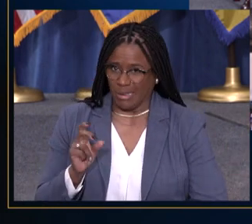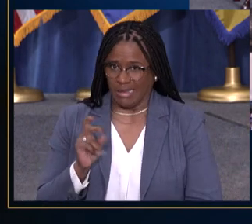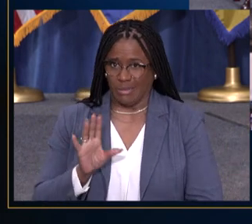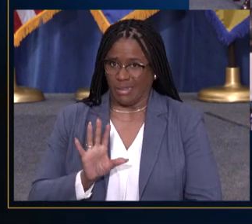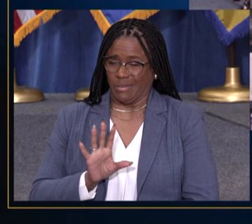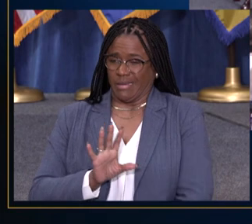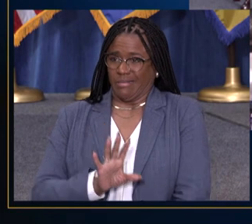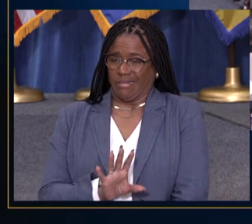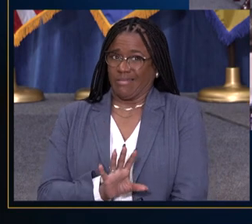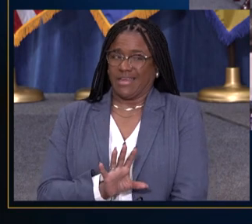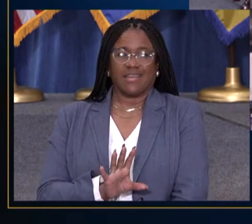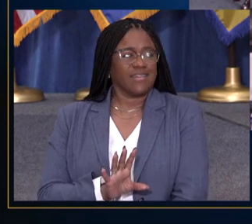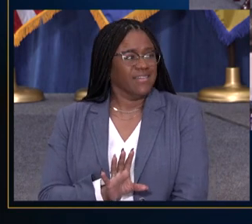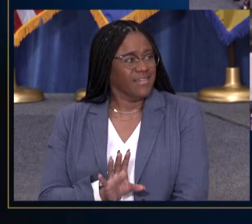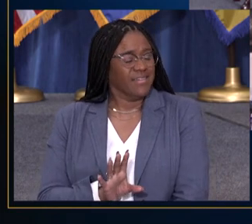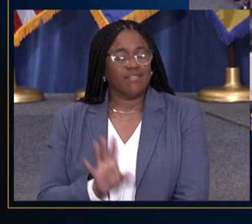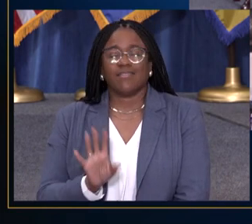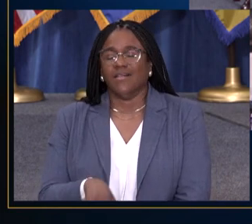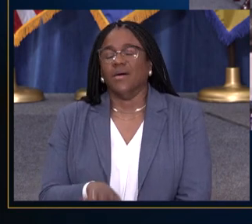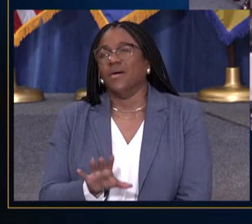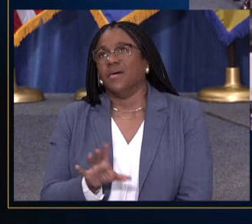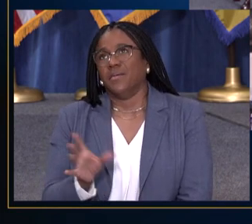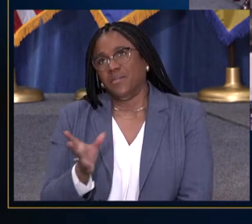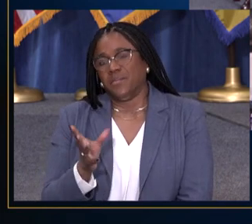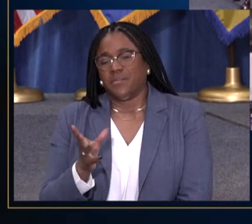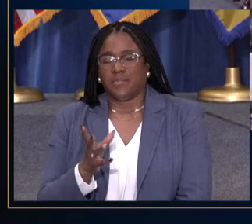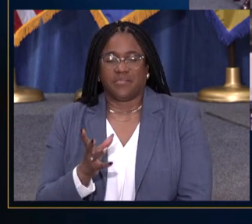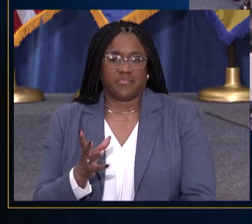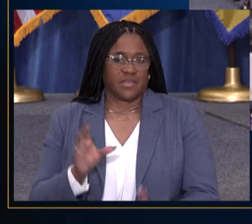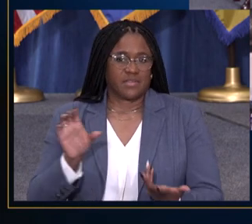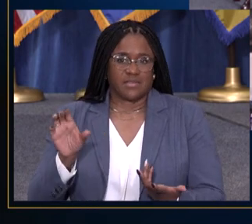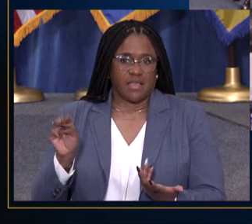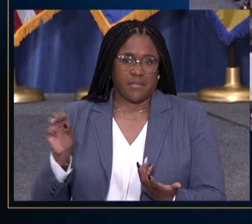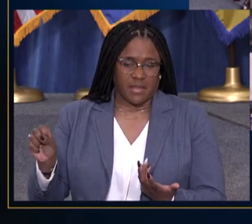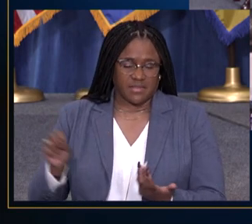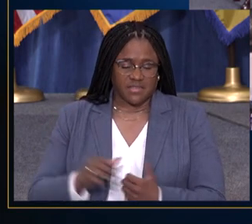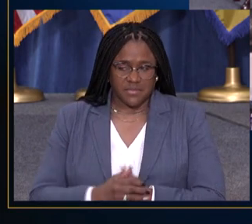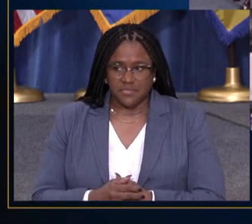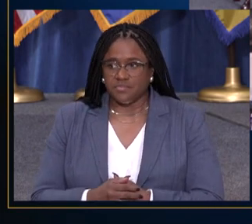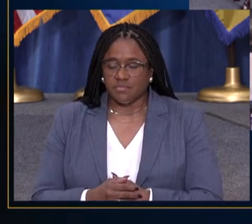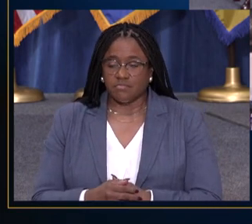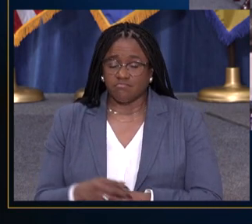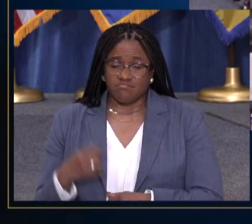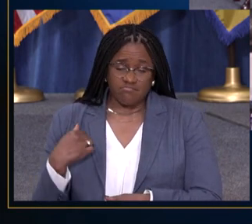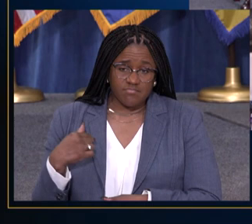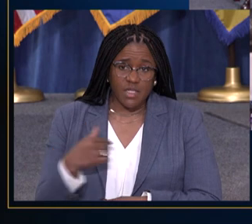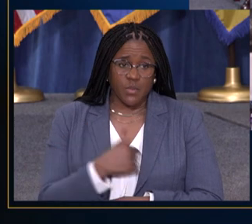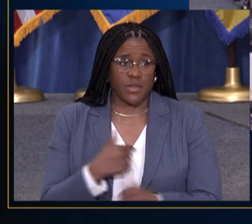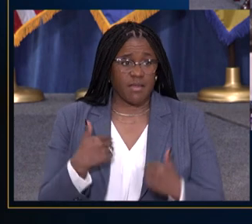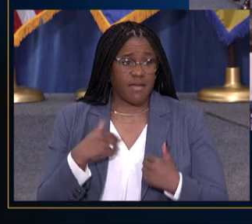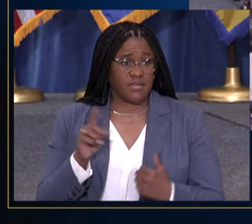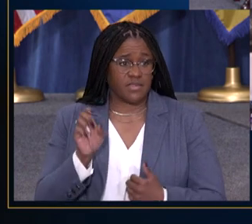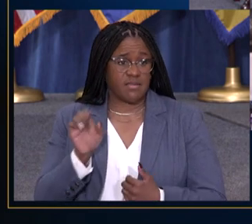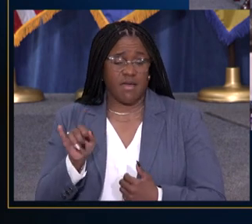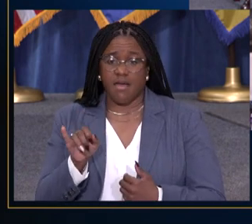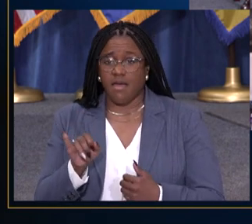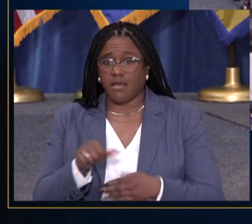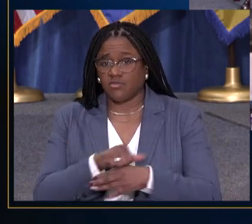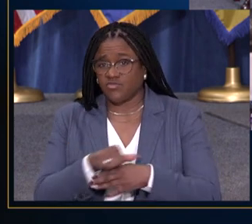Yeah. I would say, though, certainly at CMS, we have DEI training.